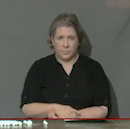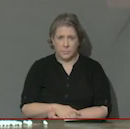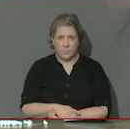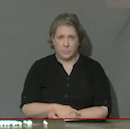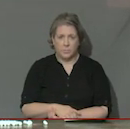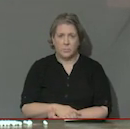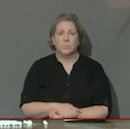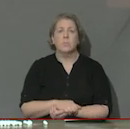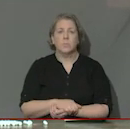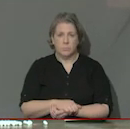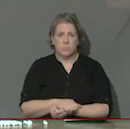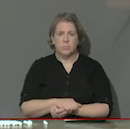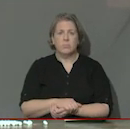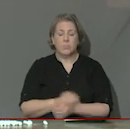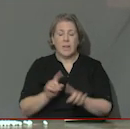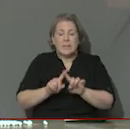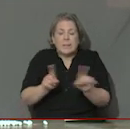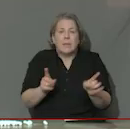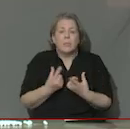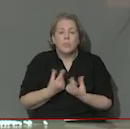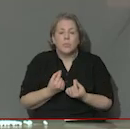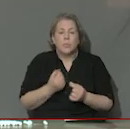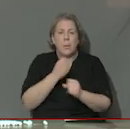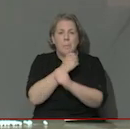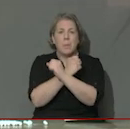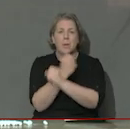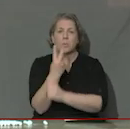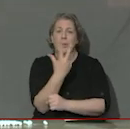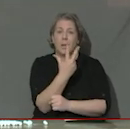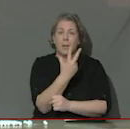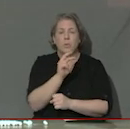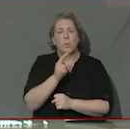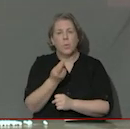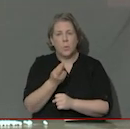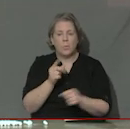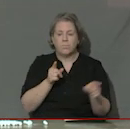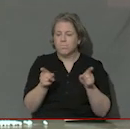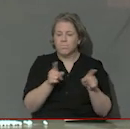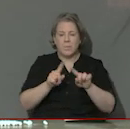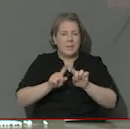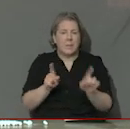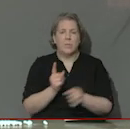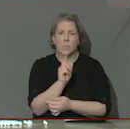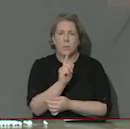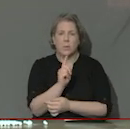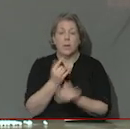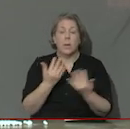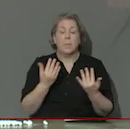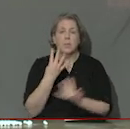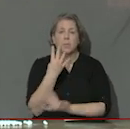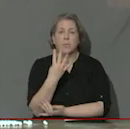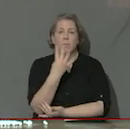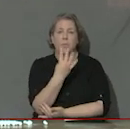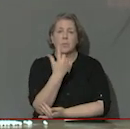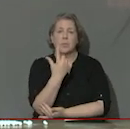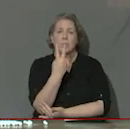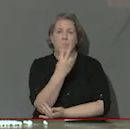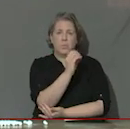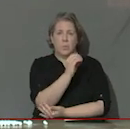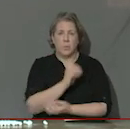And then the difference is just multiplied by 28 or get the difference between the two, which was 447720.